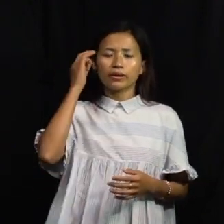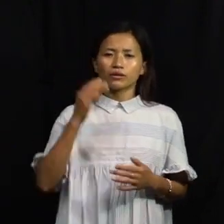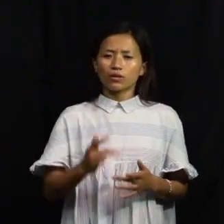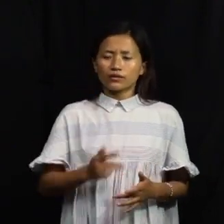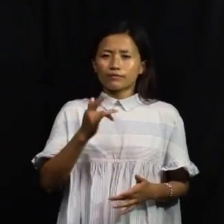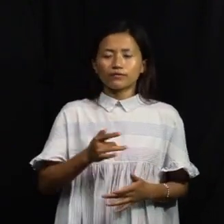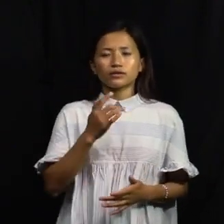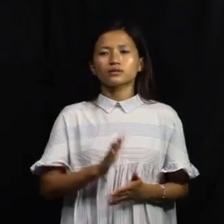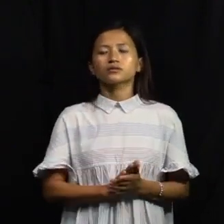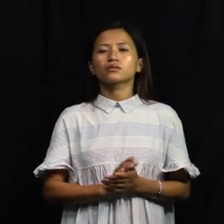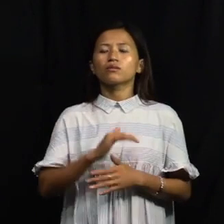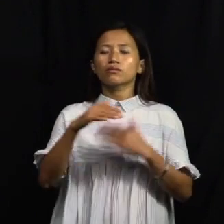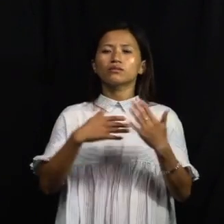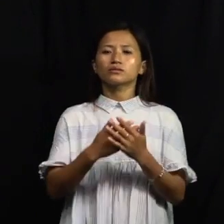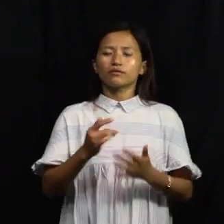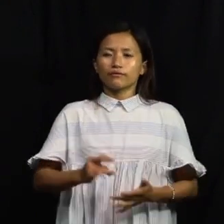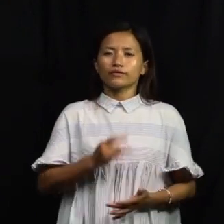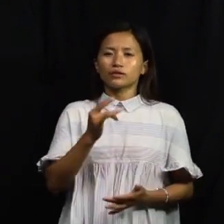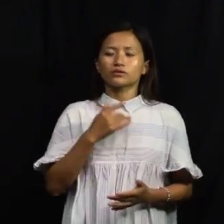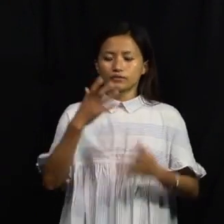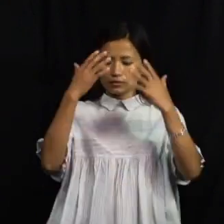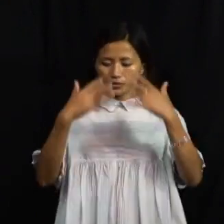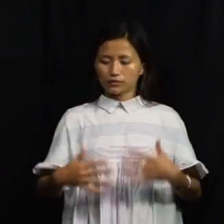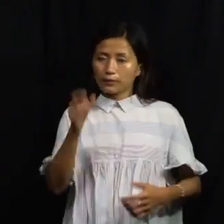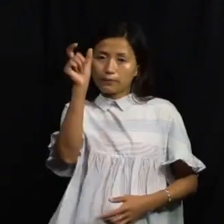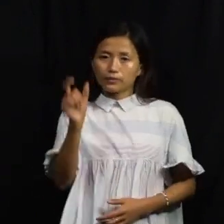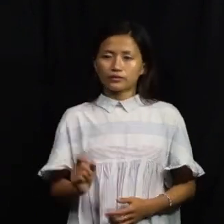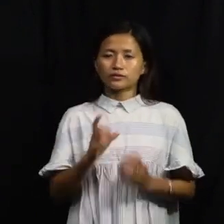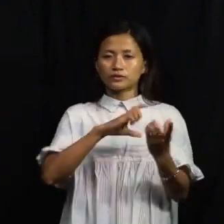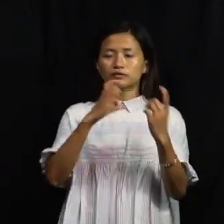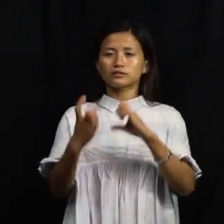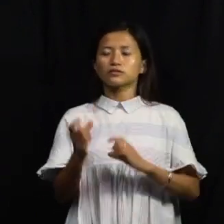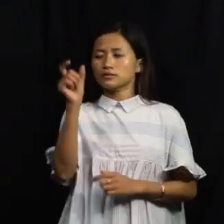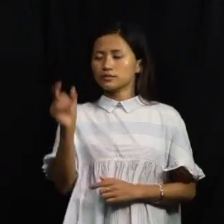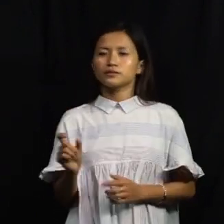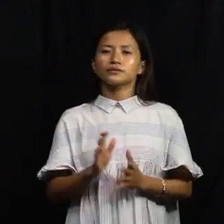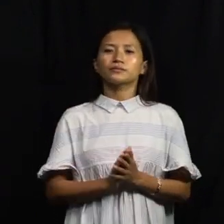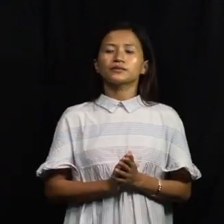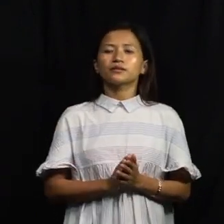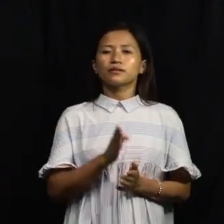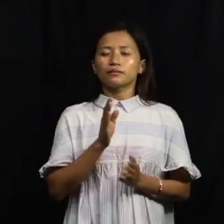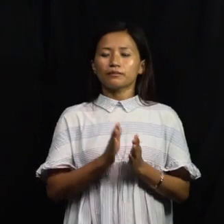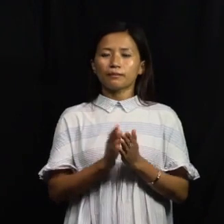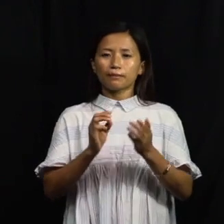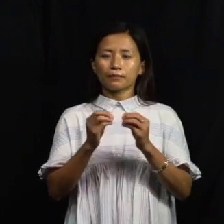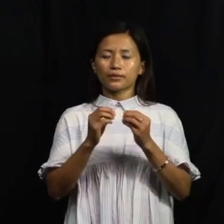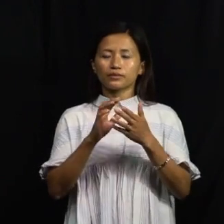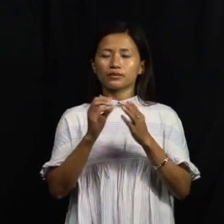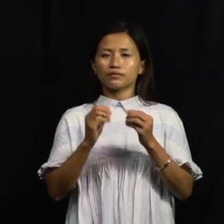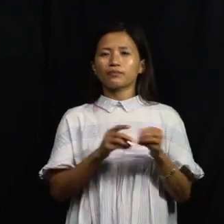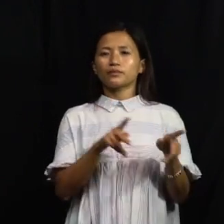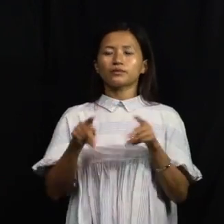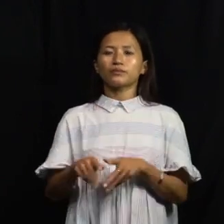right? So all these feelings of the human being or the changes of the human being are blended together